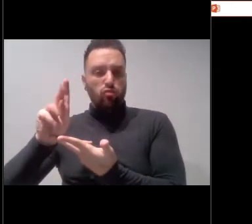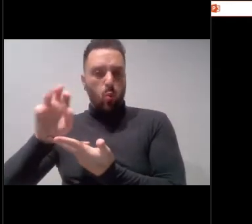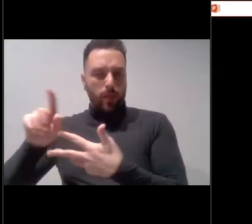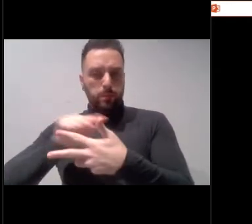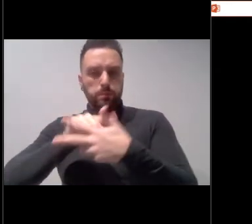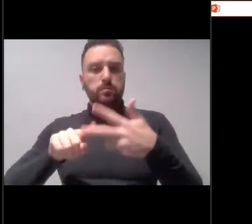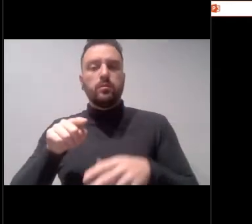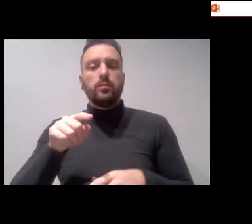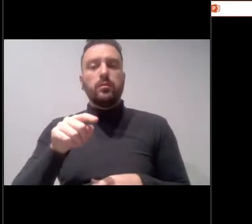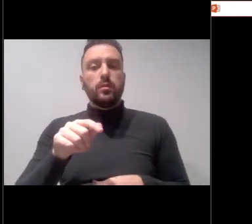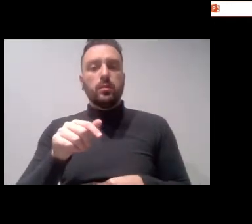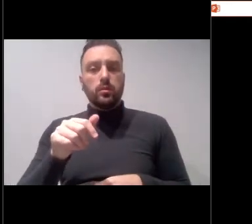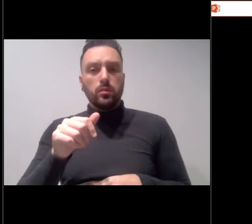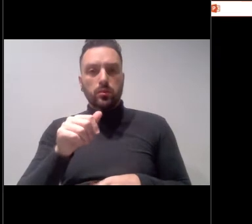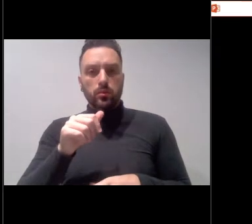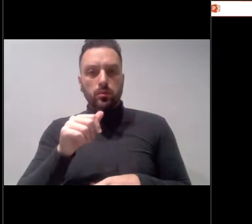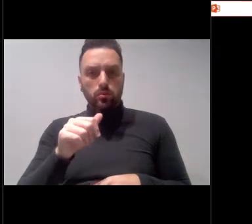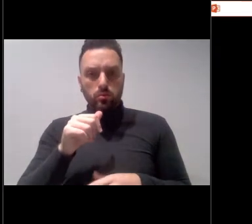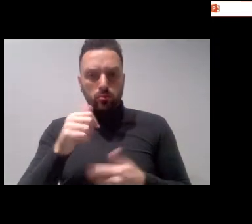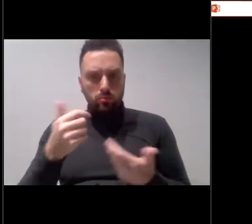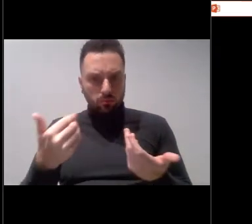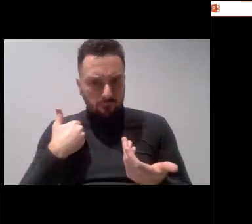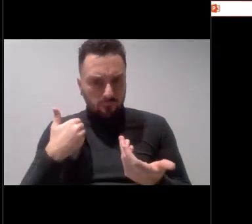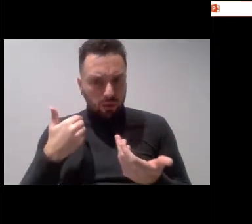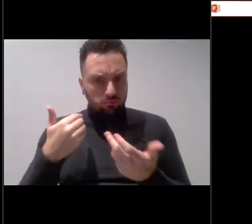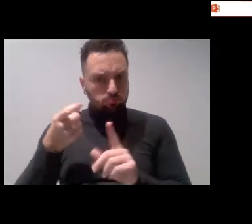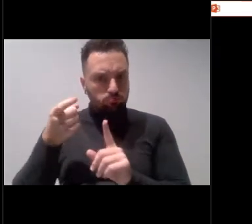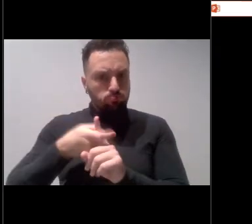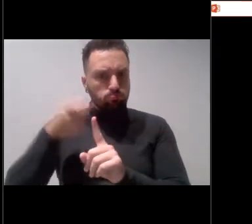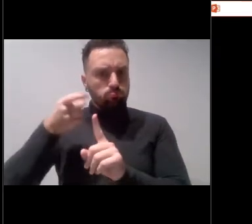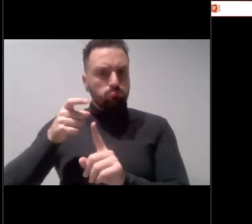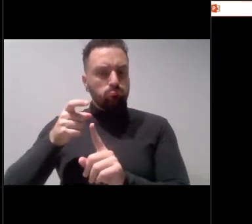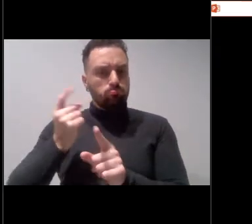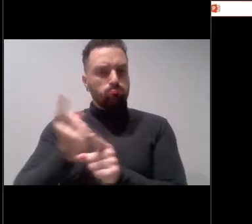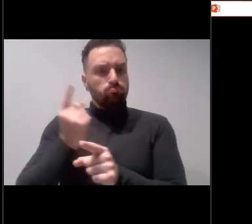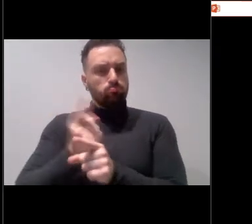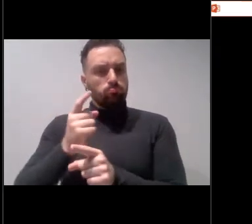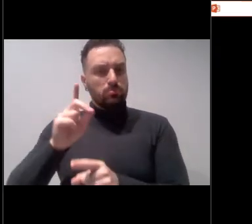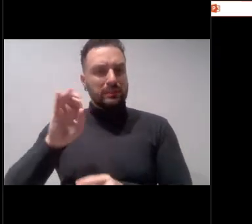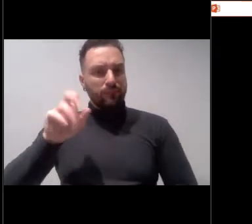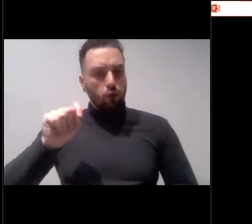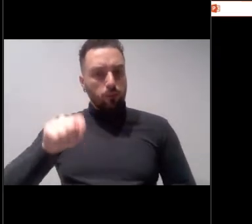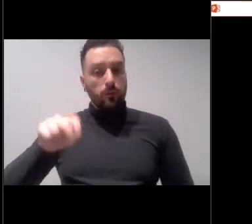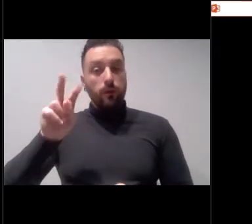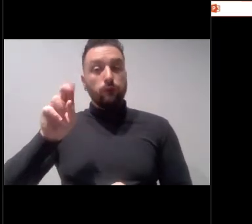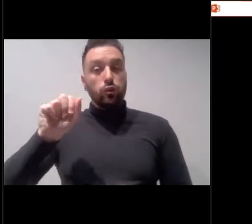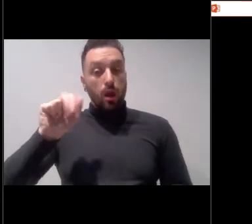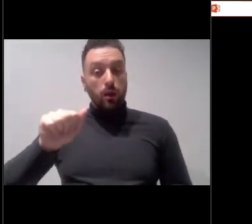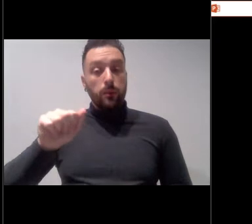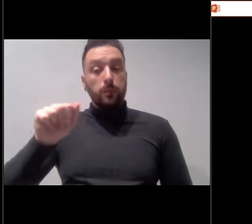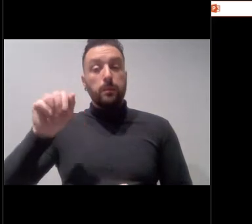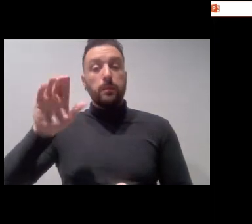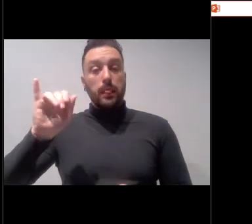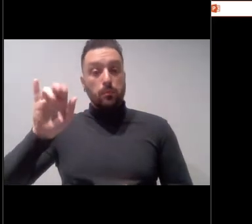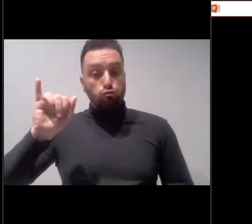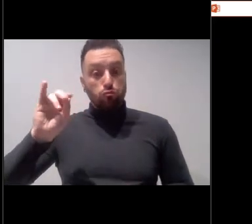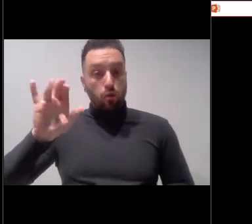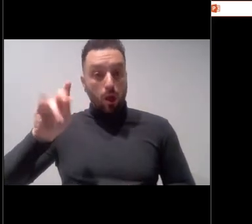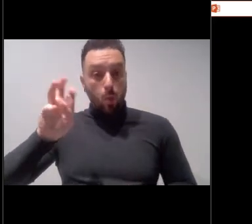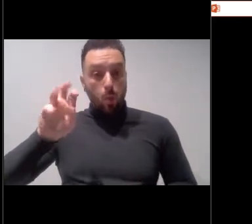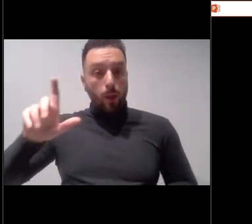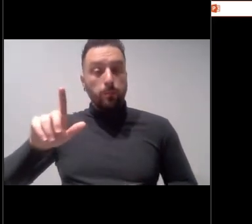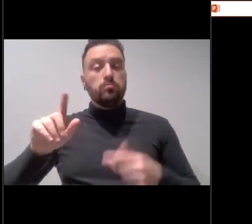we have our default font as Verdana, and why is that? Well, Verdana and Calibri and Rockwell, for that matter, are fonts